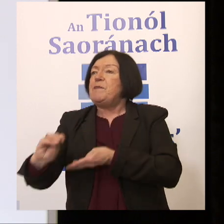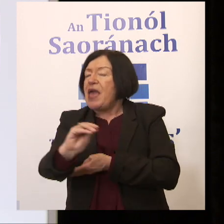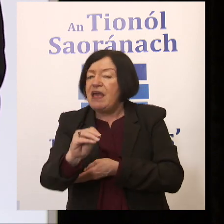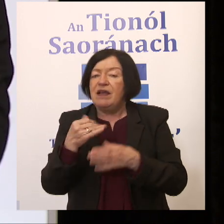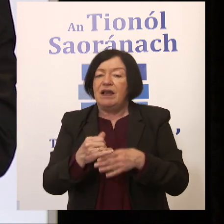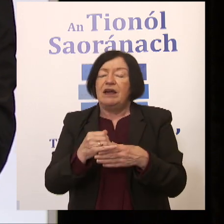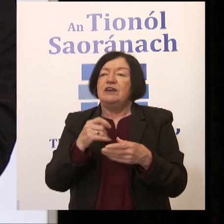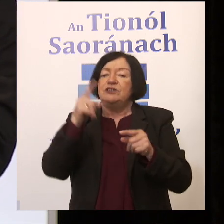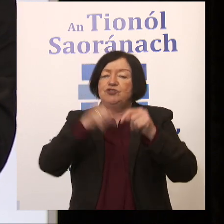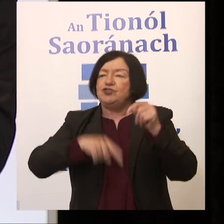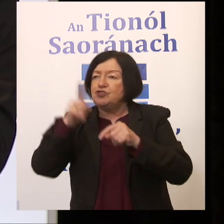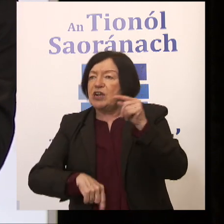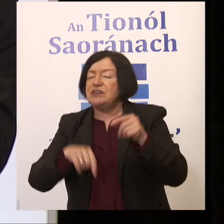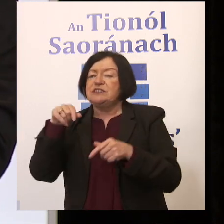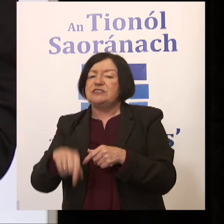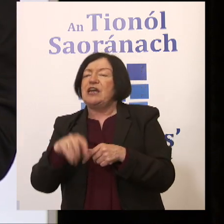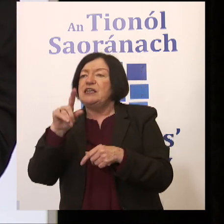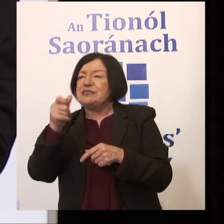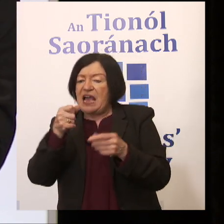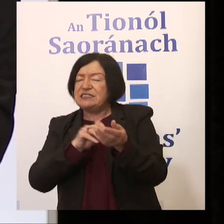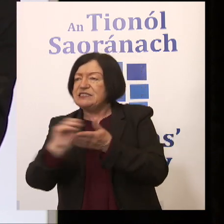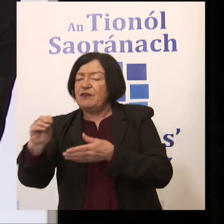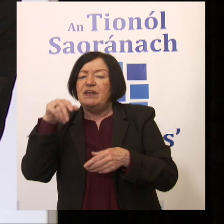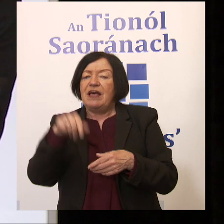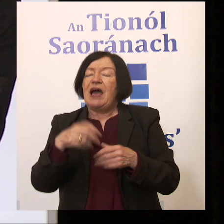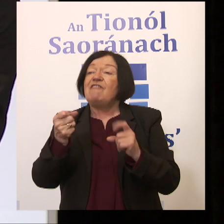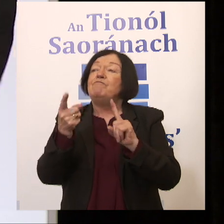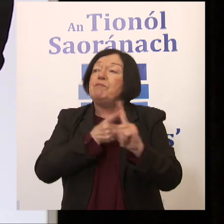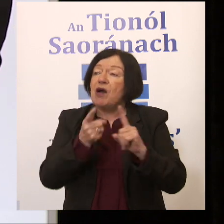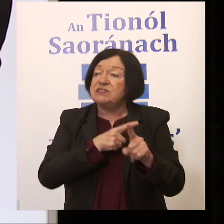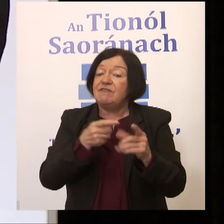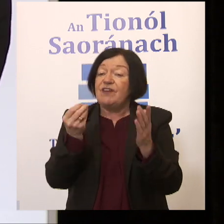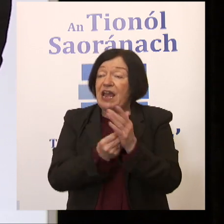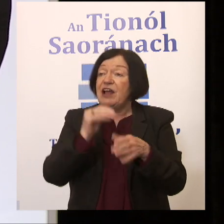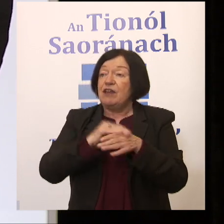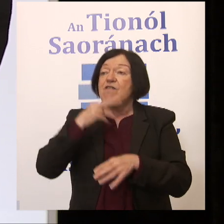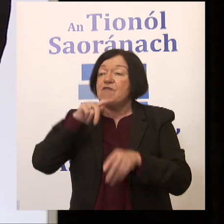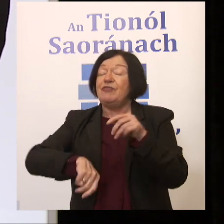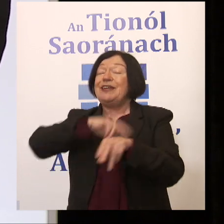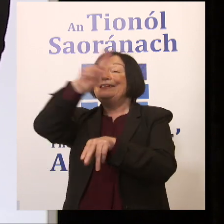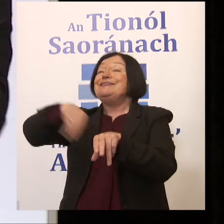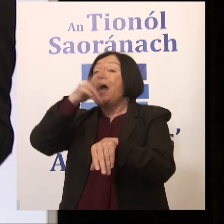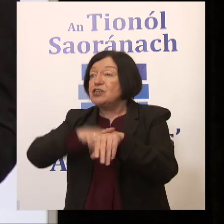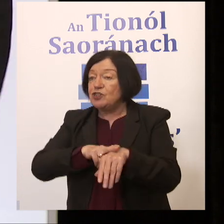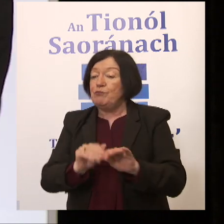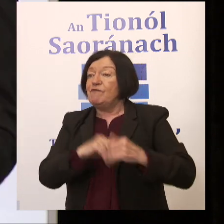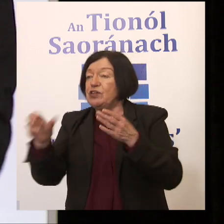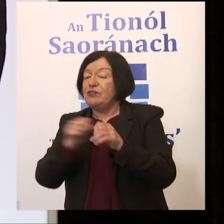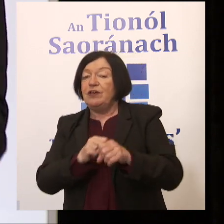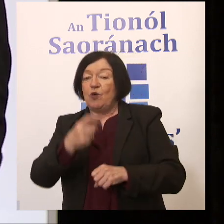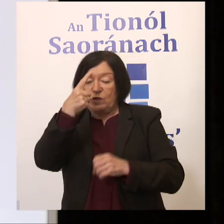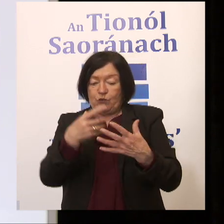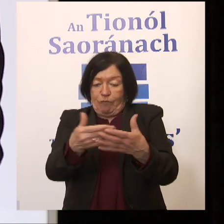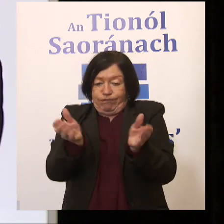like charges and local taxes, that can have positive financial effects as opposed to national provision of services where it's one pot of money,